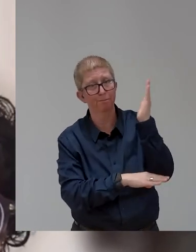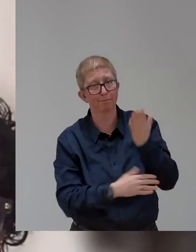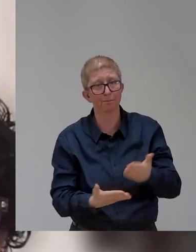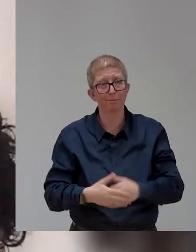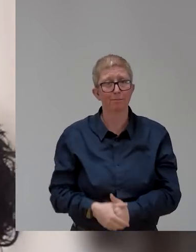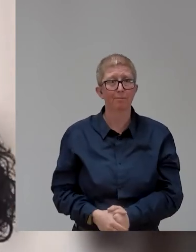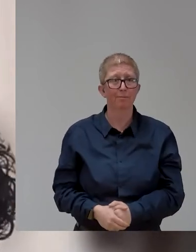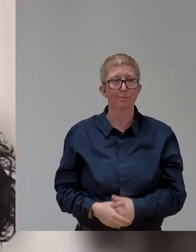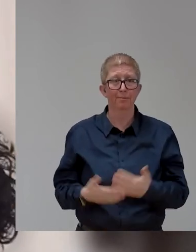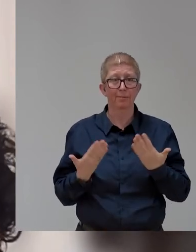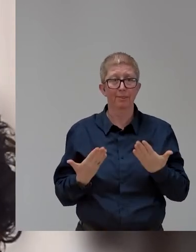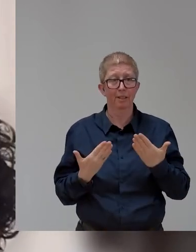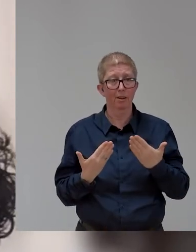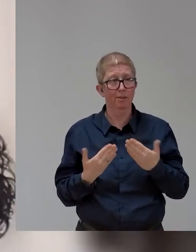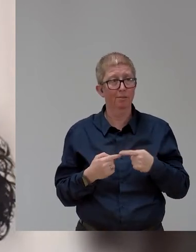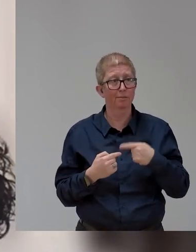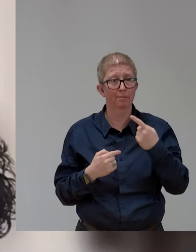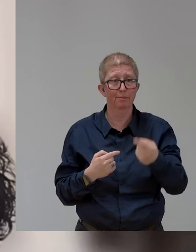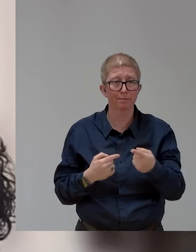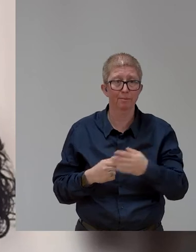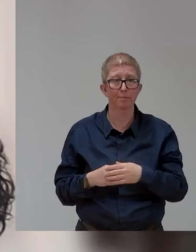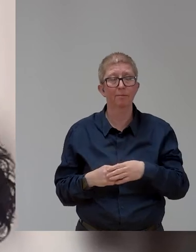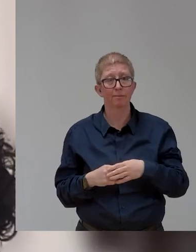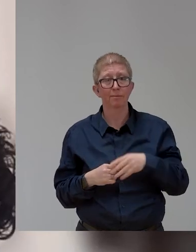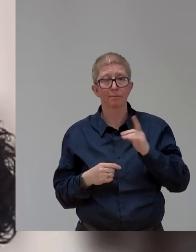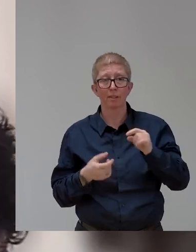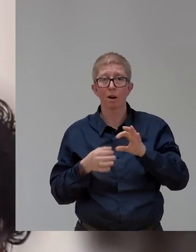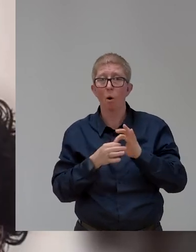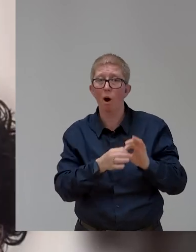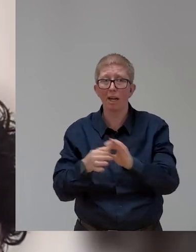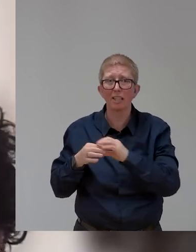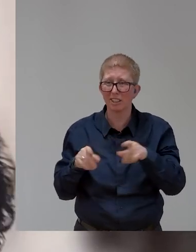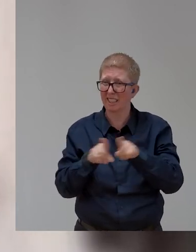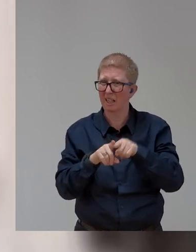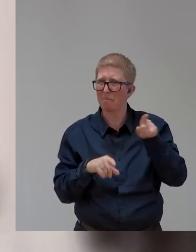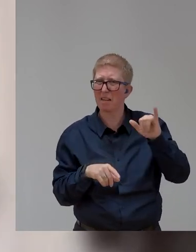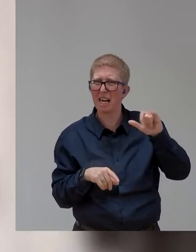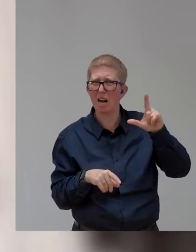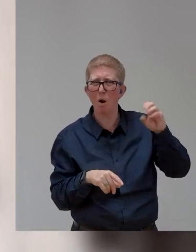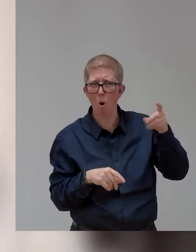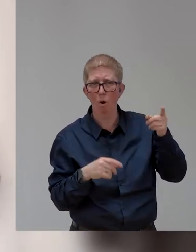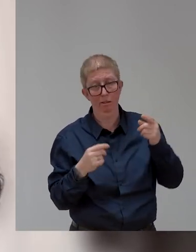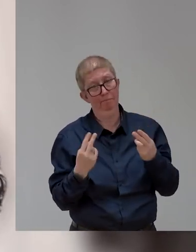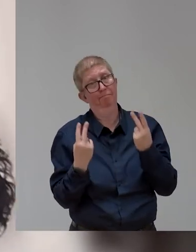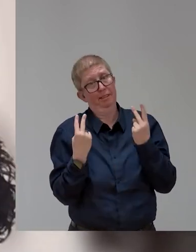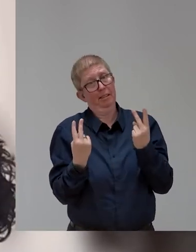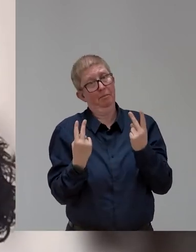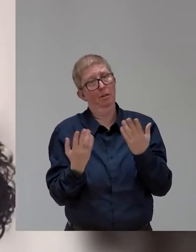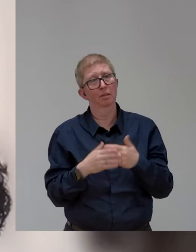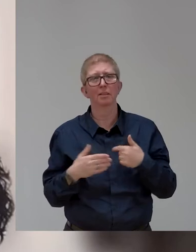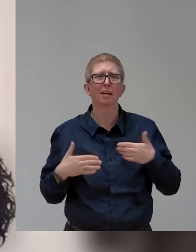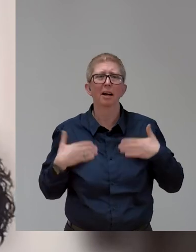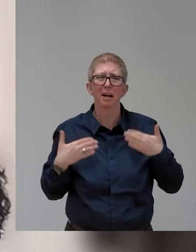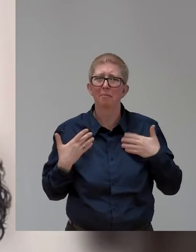Undoubtedly, the role of organizations such as the ILO is fundamental for social development, and we're delighted to have you today here with